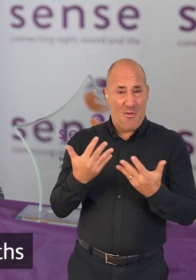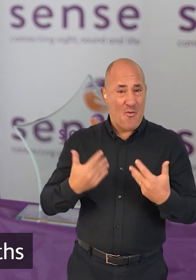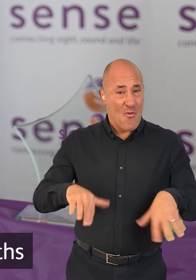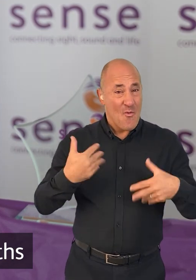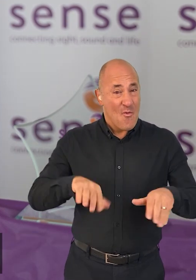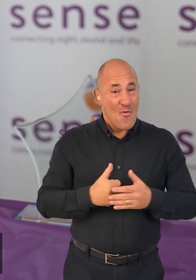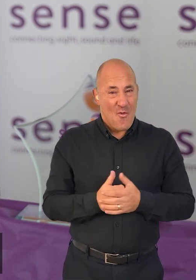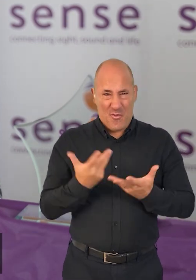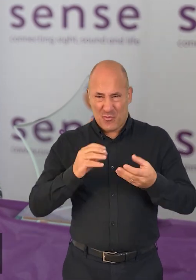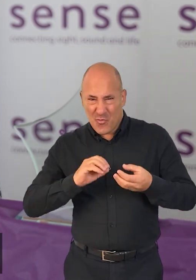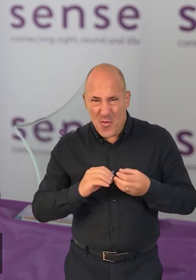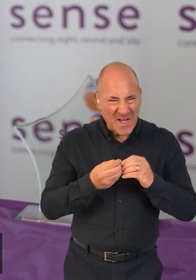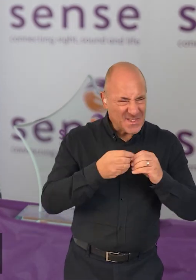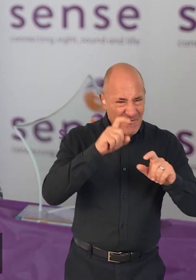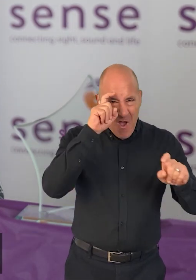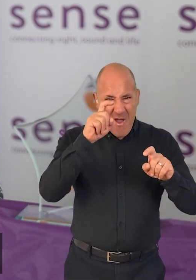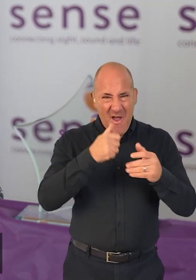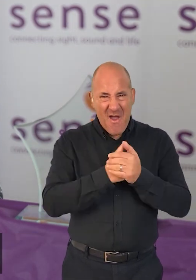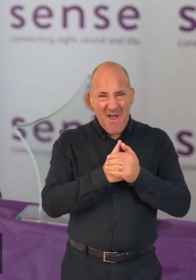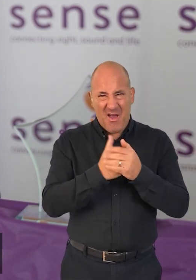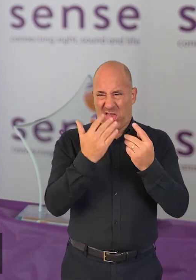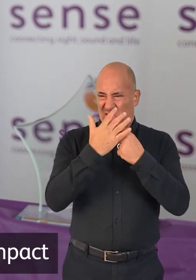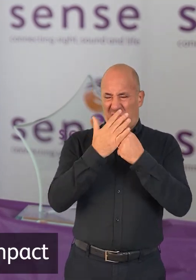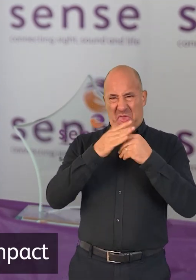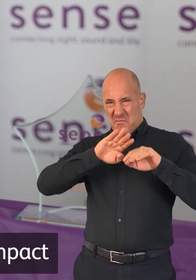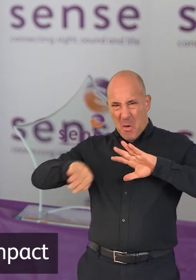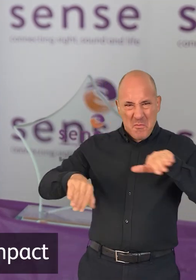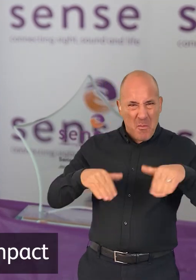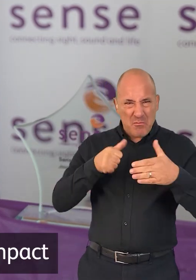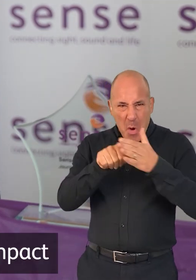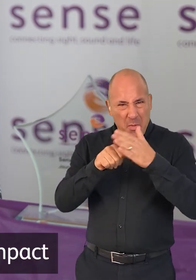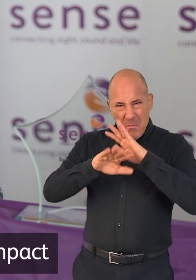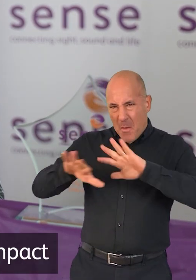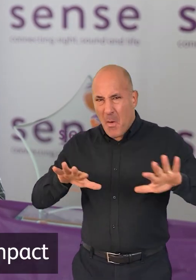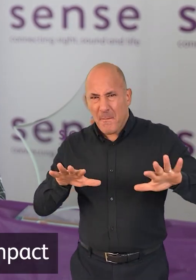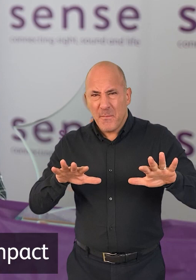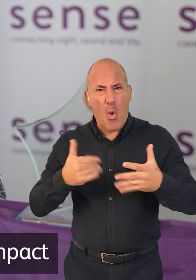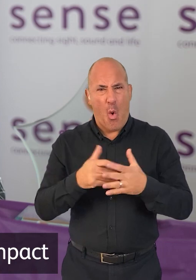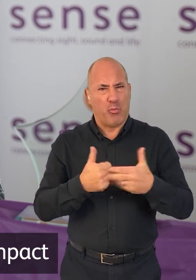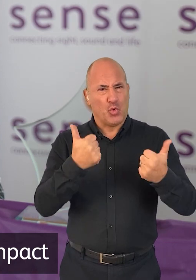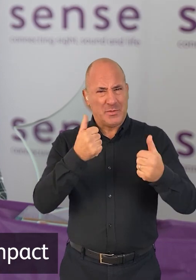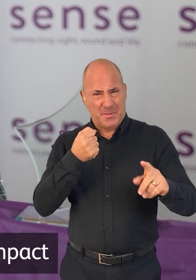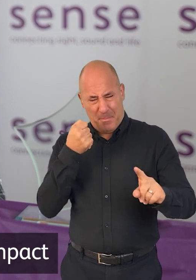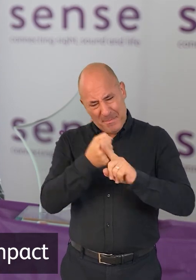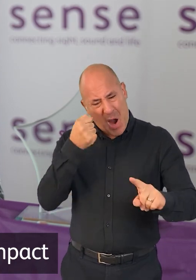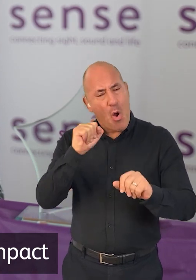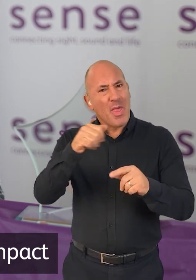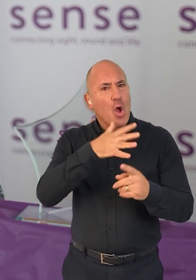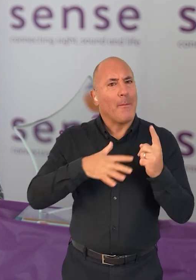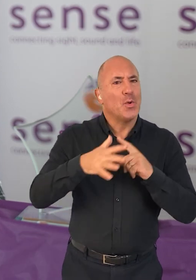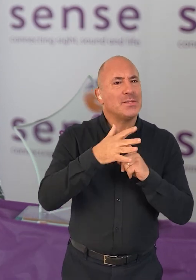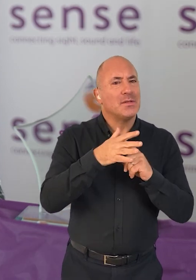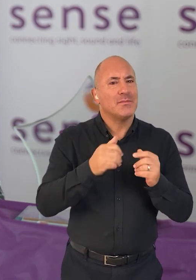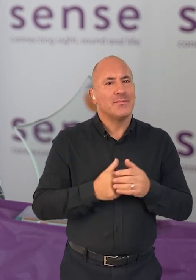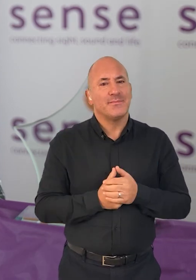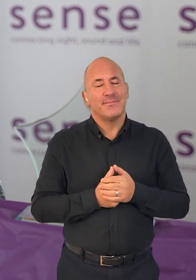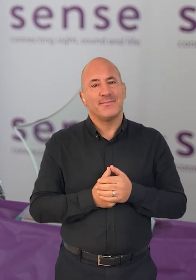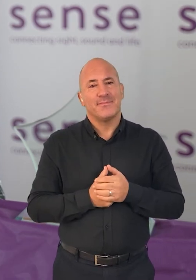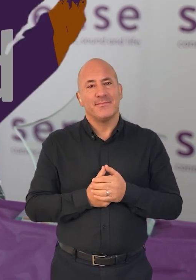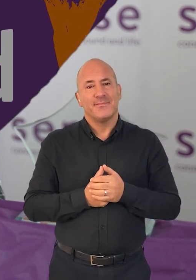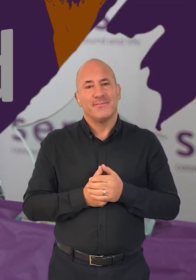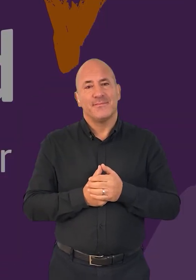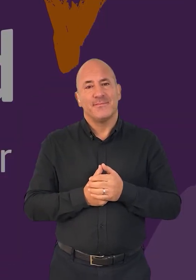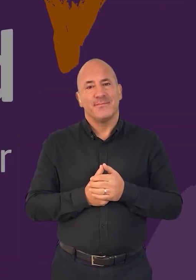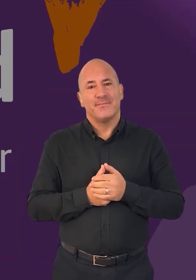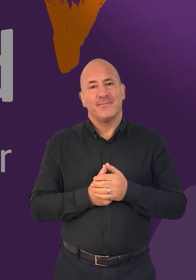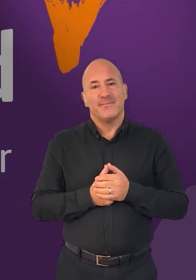months and has been particularly creative, overcame adversity, or made a positive impact in their community.